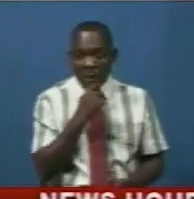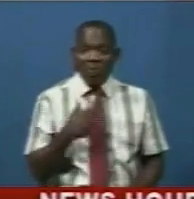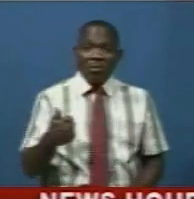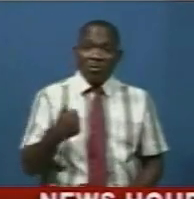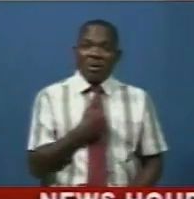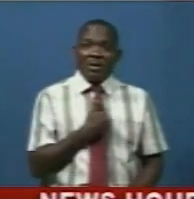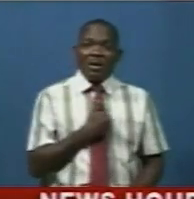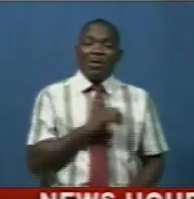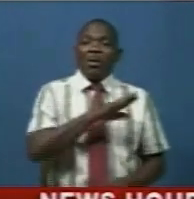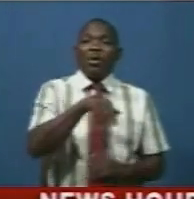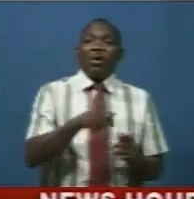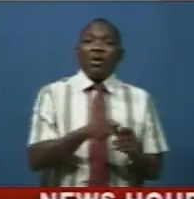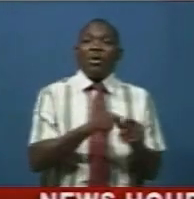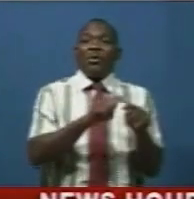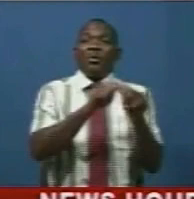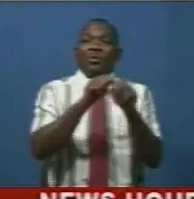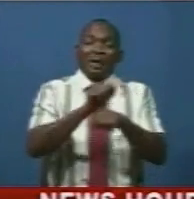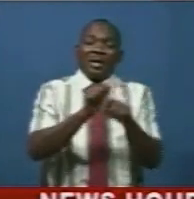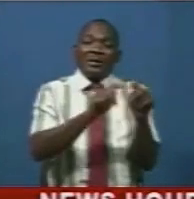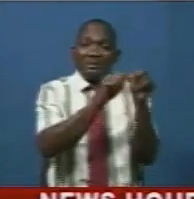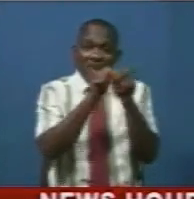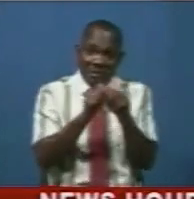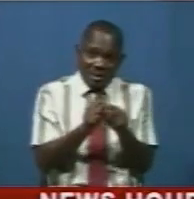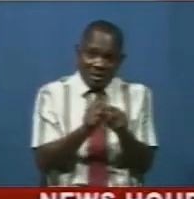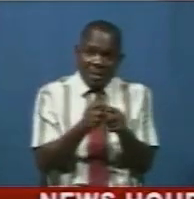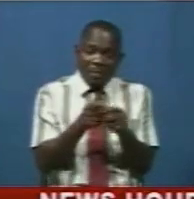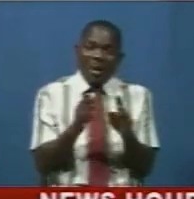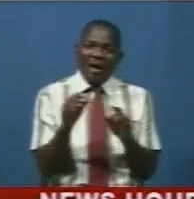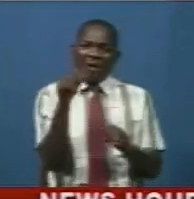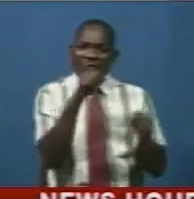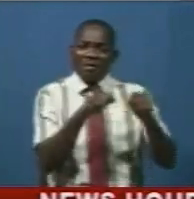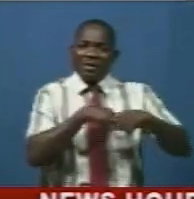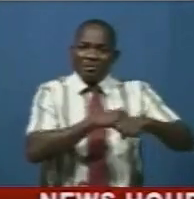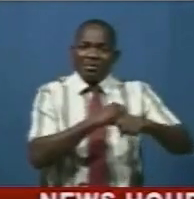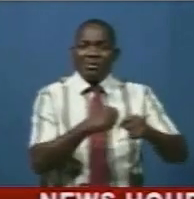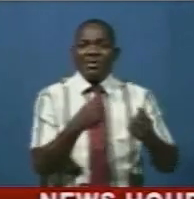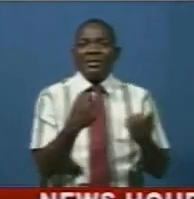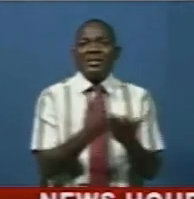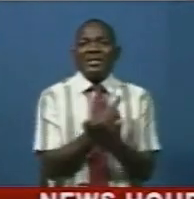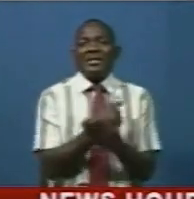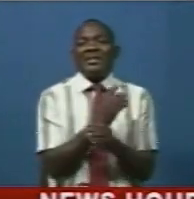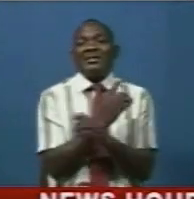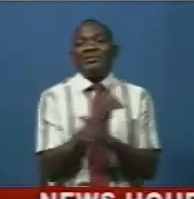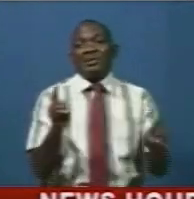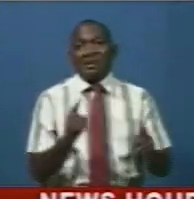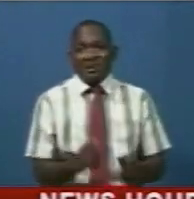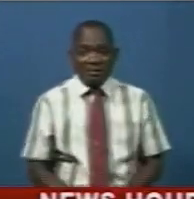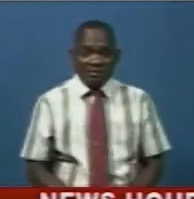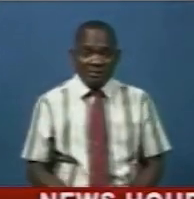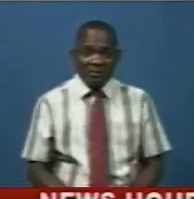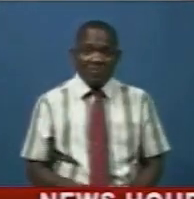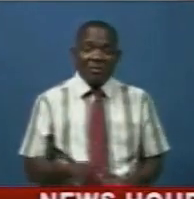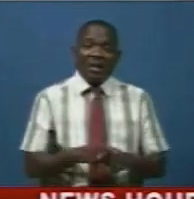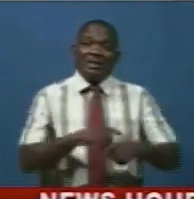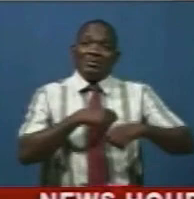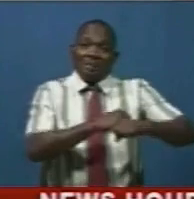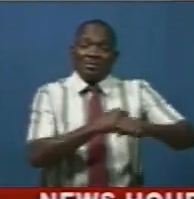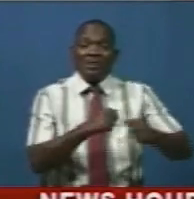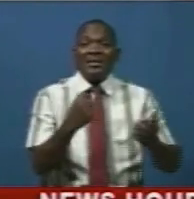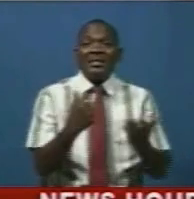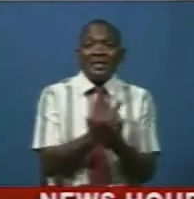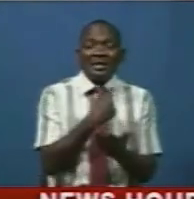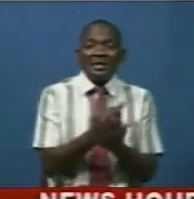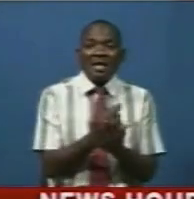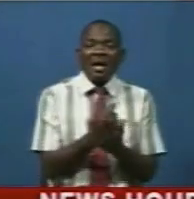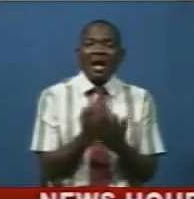are in this together. Let us fight to protect the democracy and prevent the country